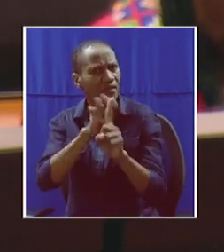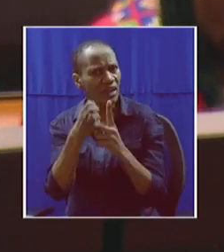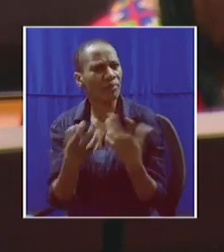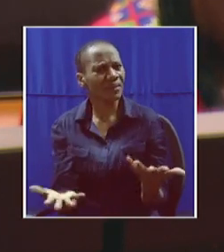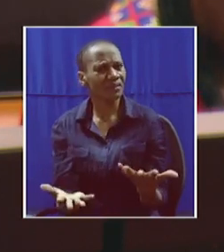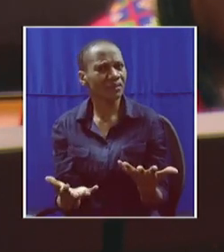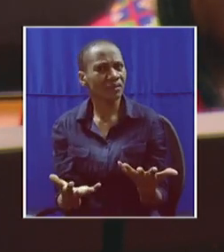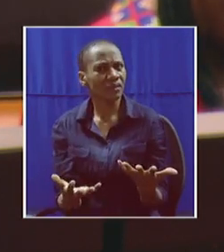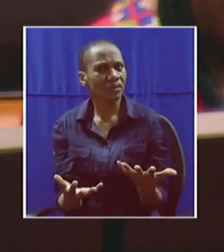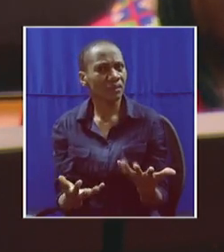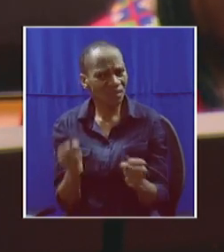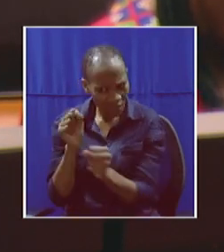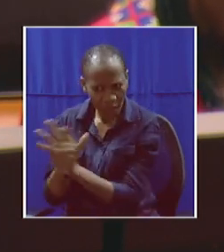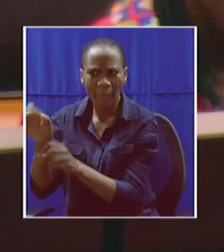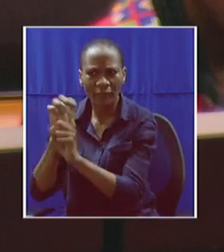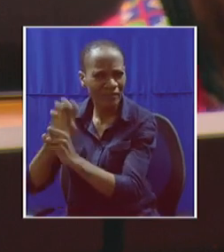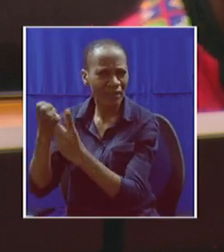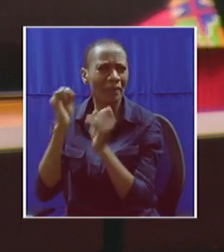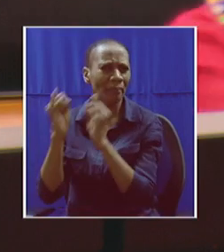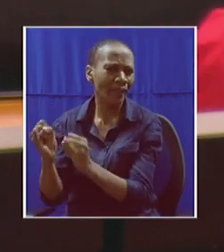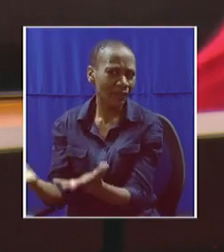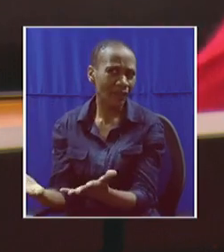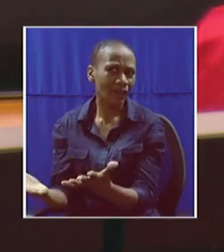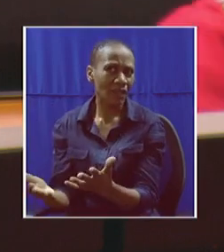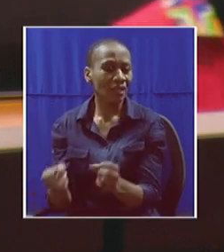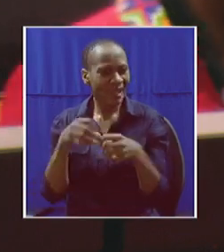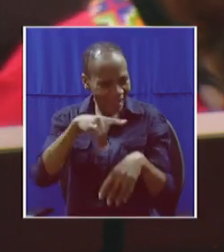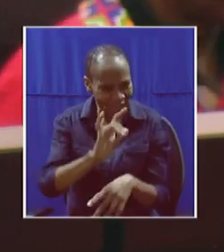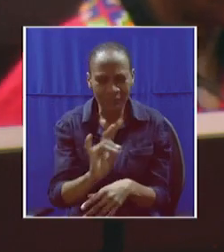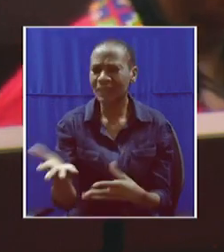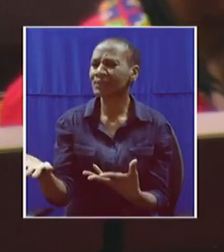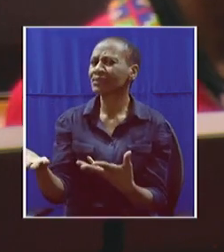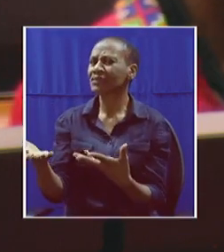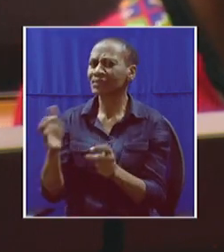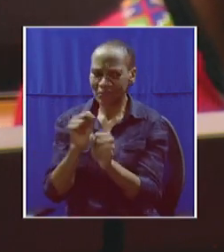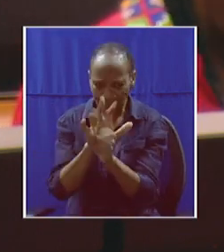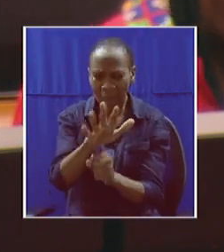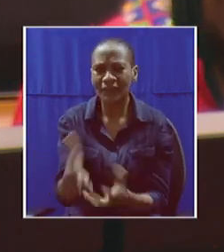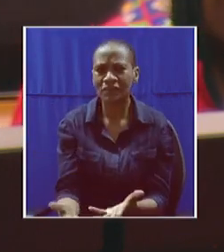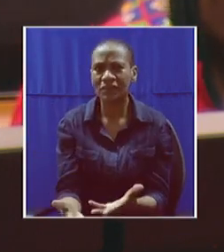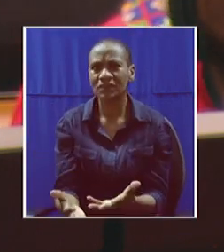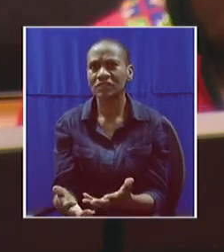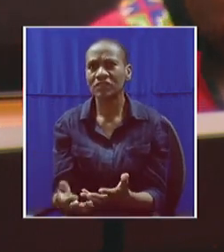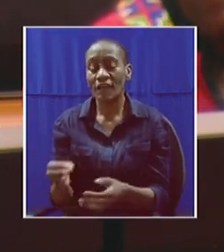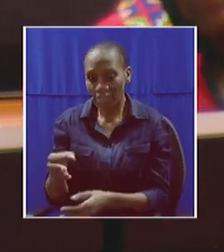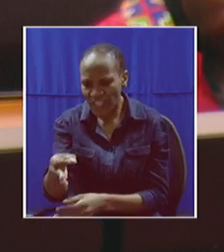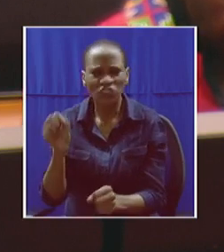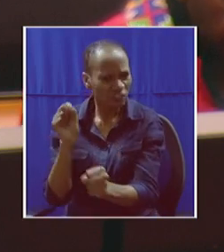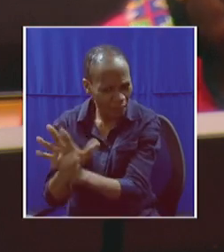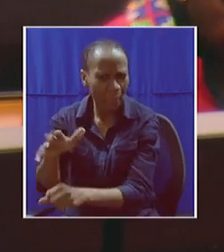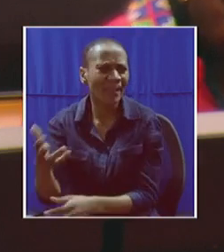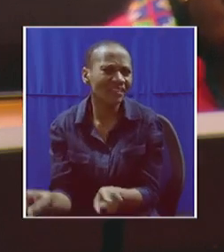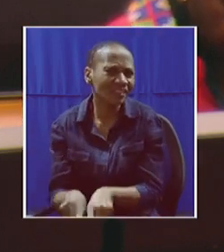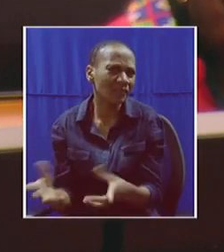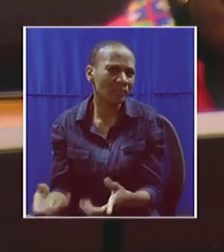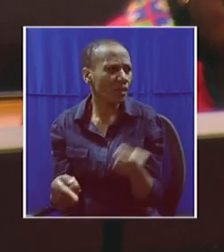Fisheries it impacts the environment it impacts animals it impacts uh fish as well and she